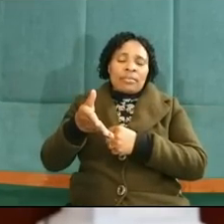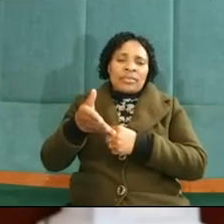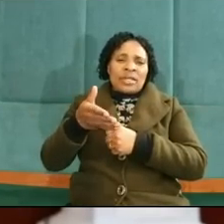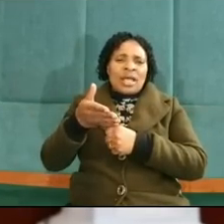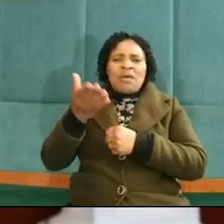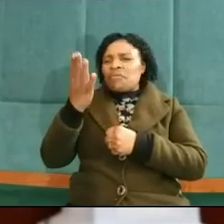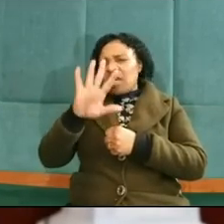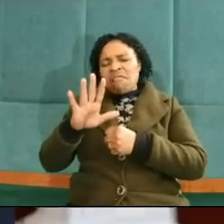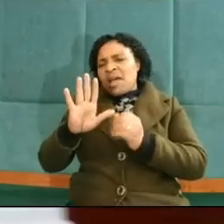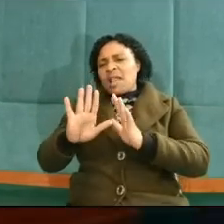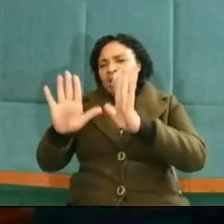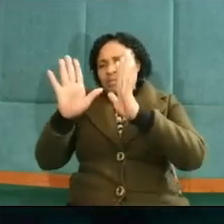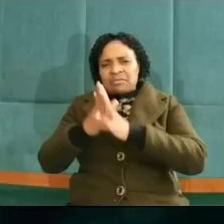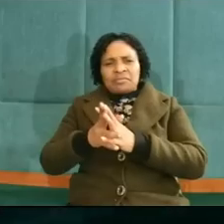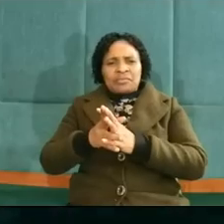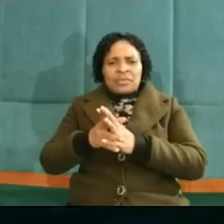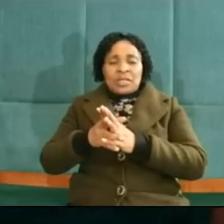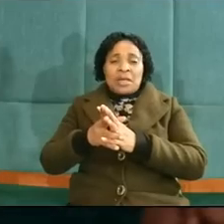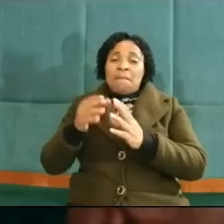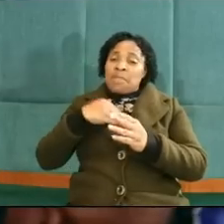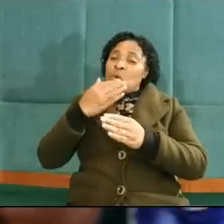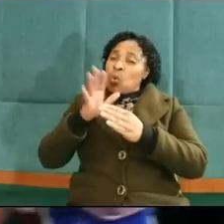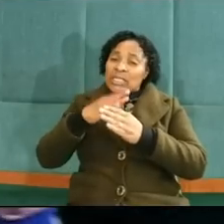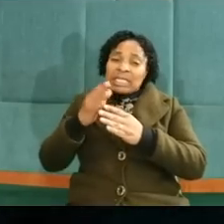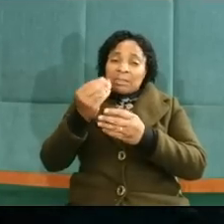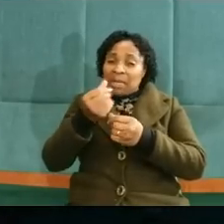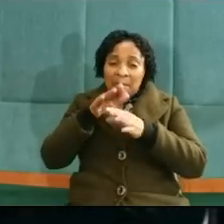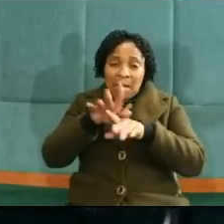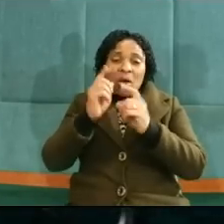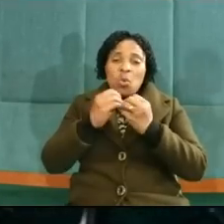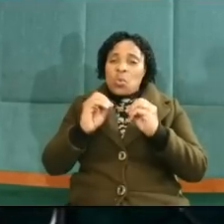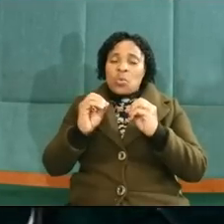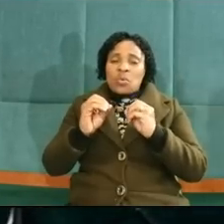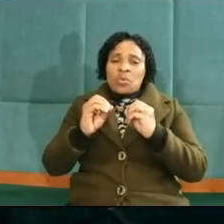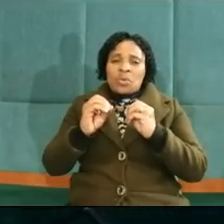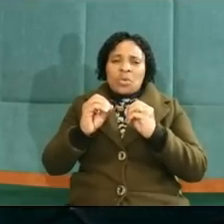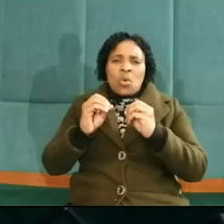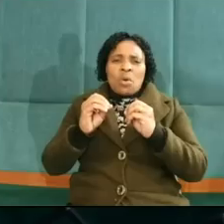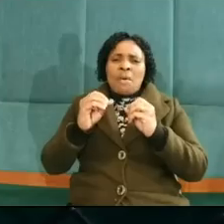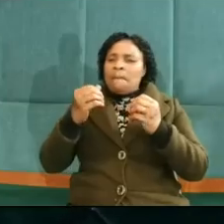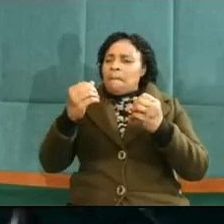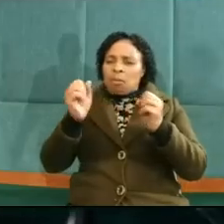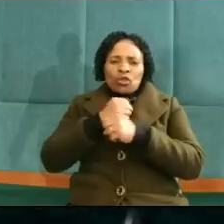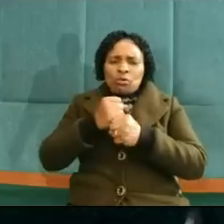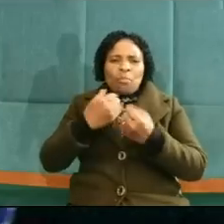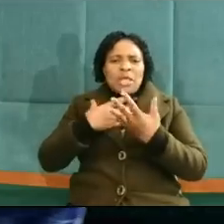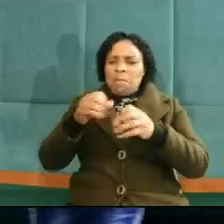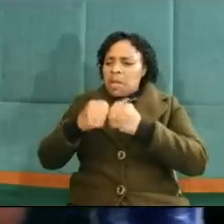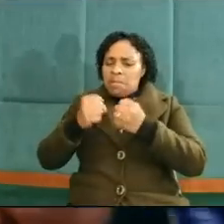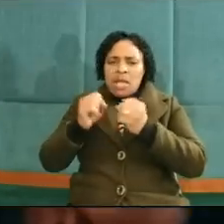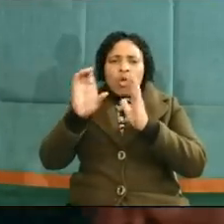I've never left. I've never wasted your property. Never lived wild life. Never break the